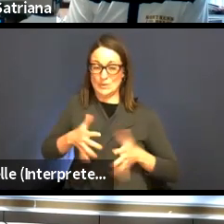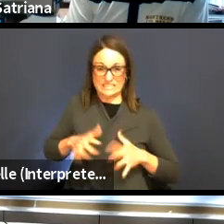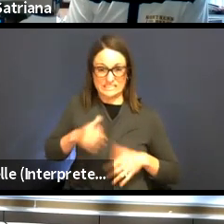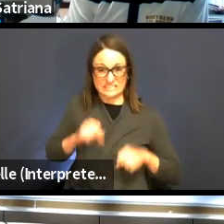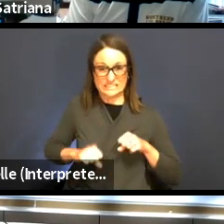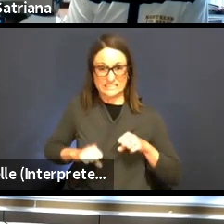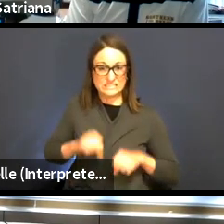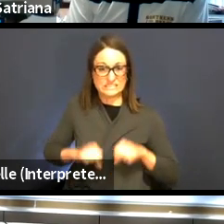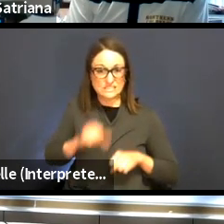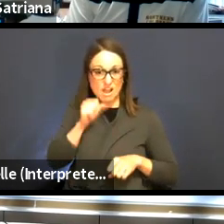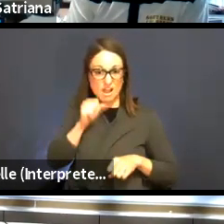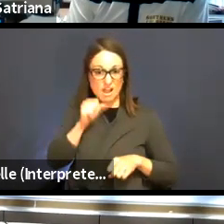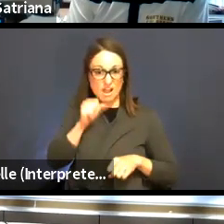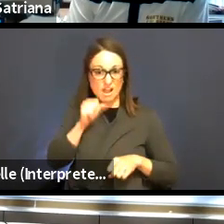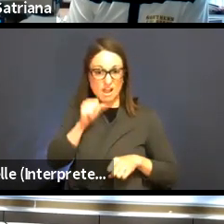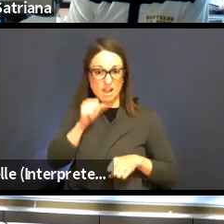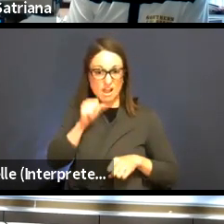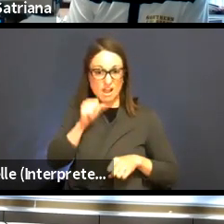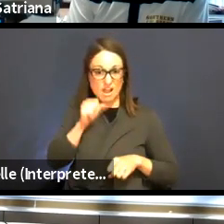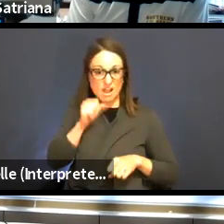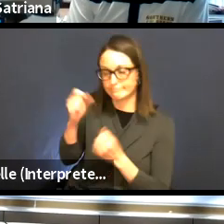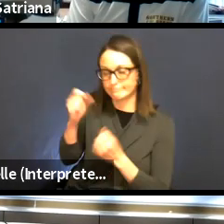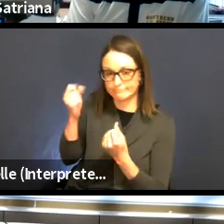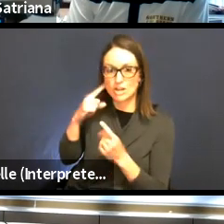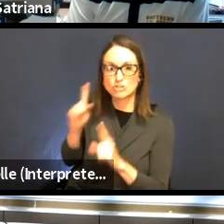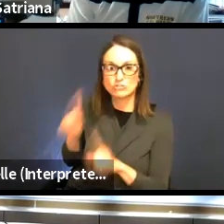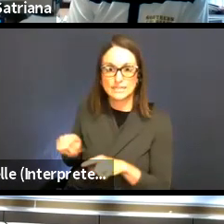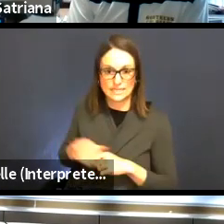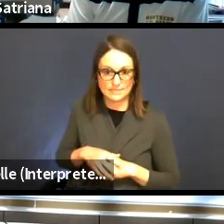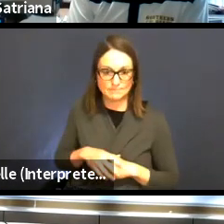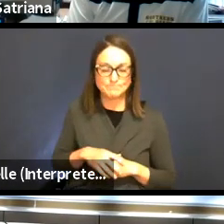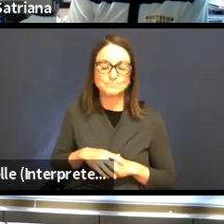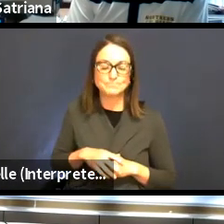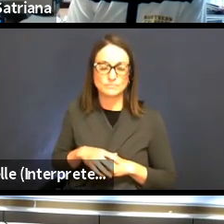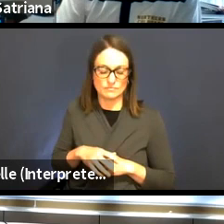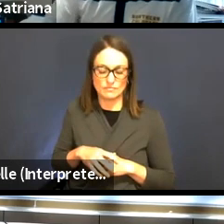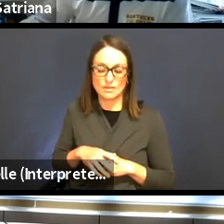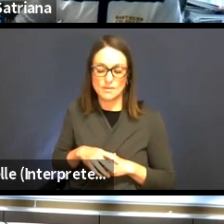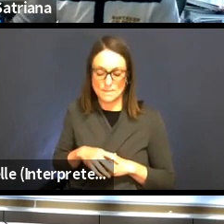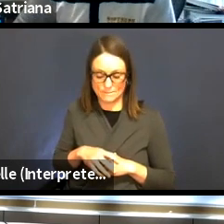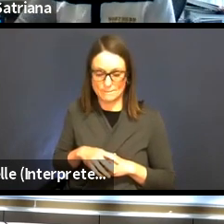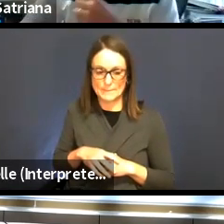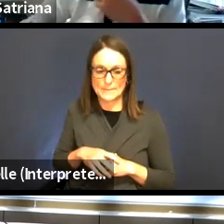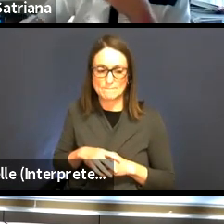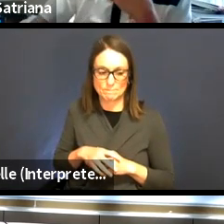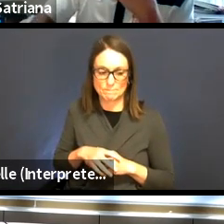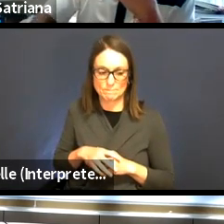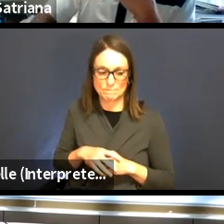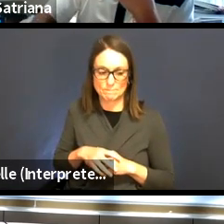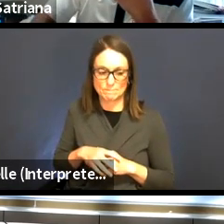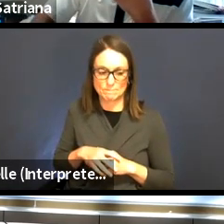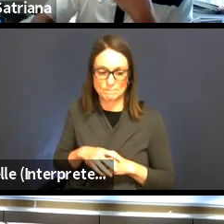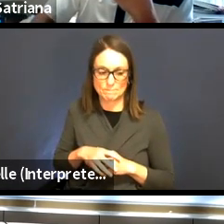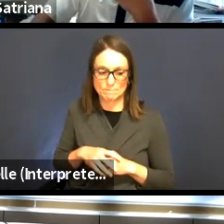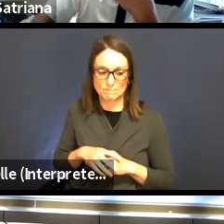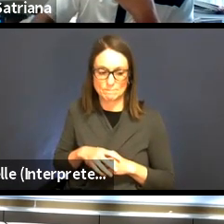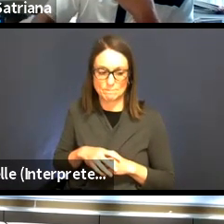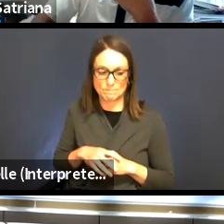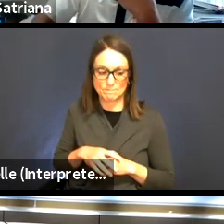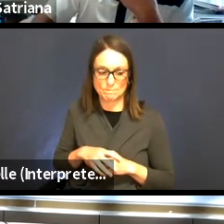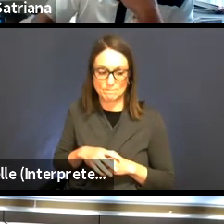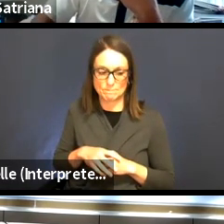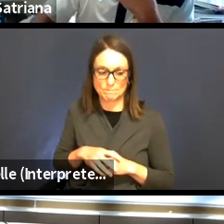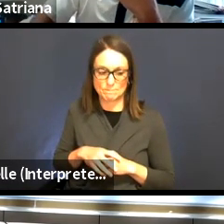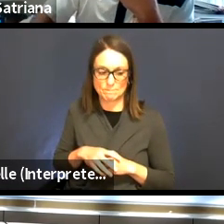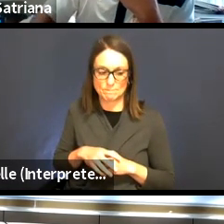I certainly agree. And you know, Mark and Andy and I and Katrina have had quite